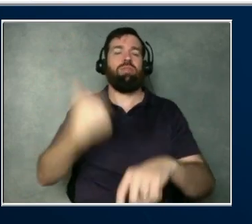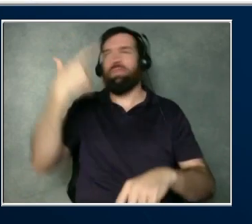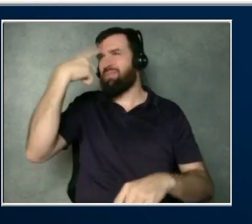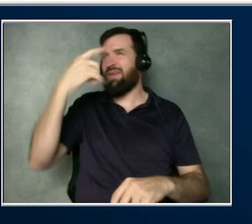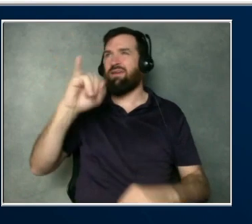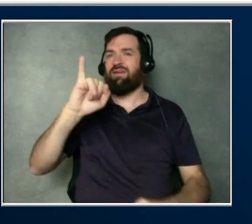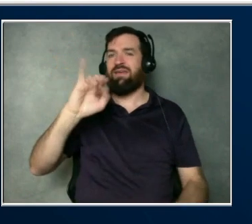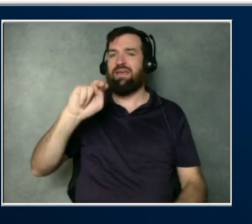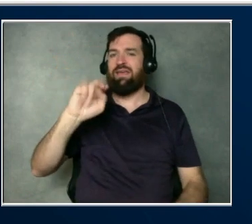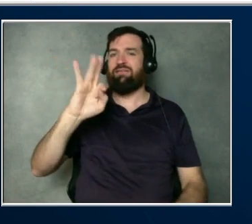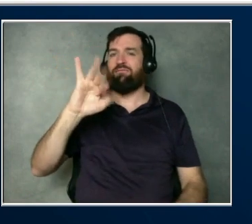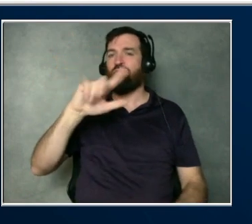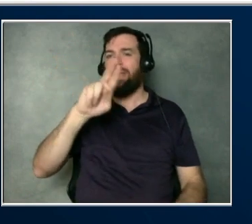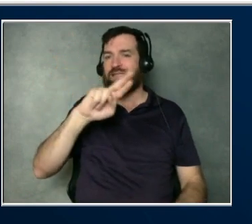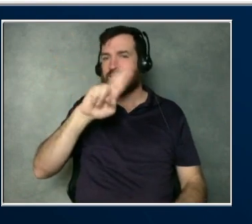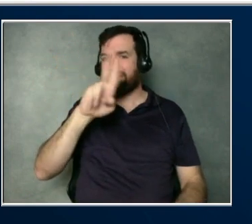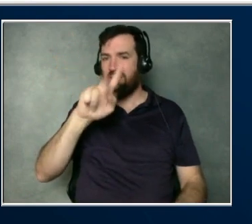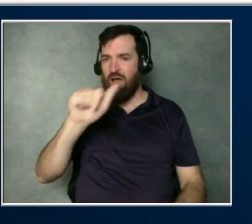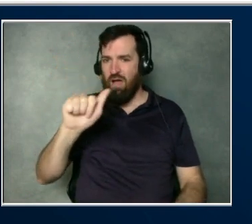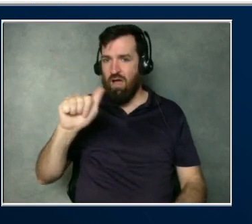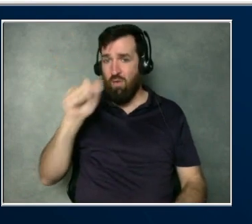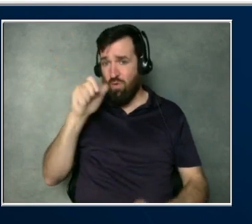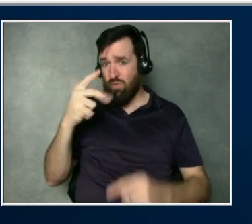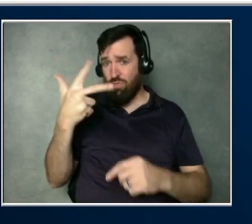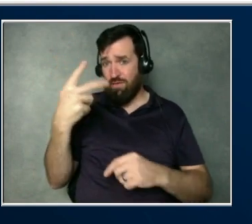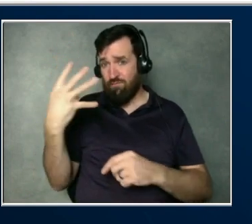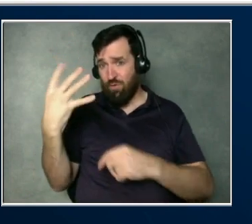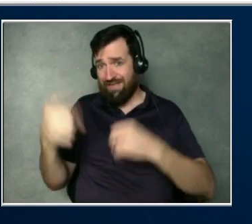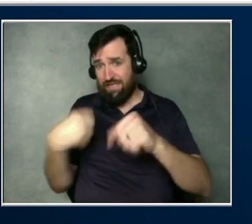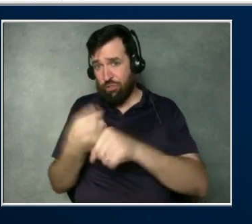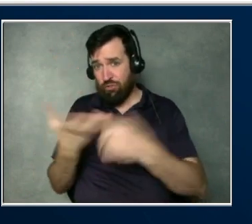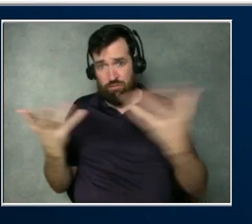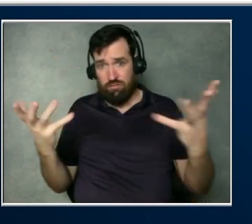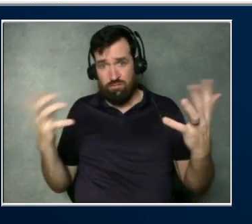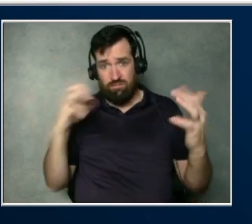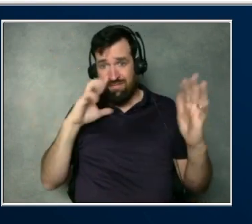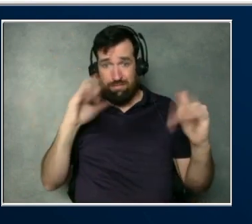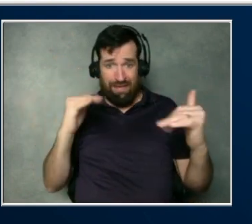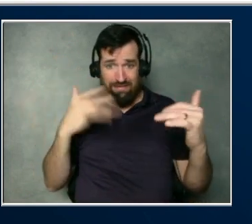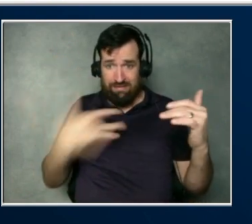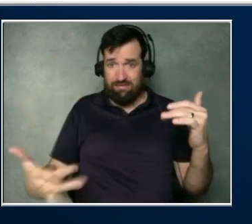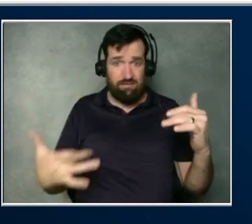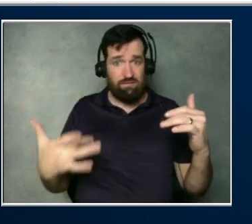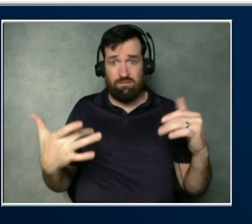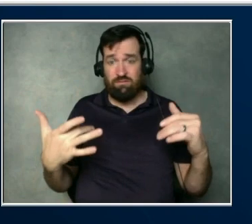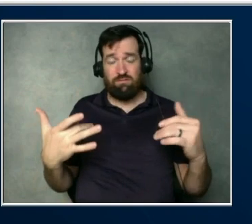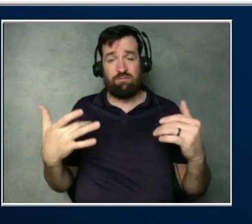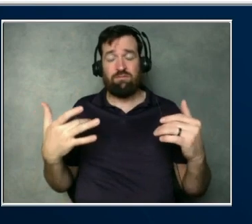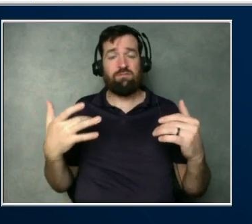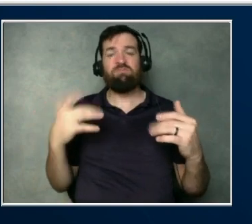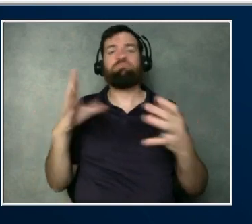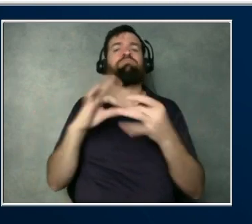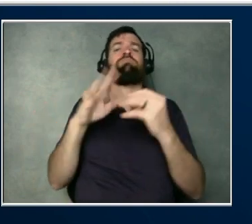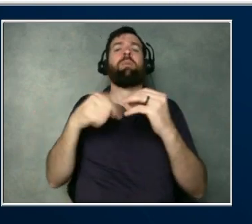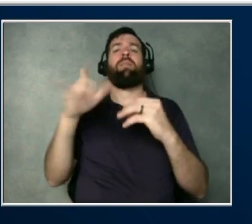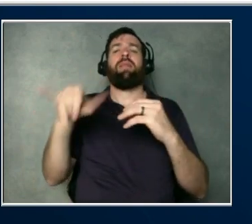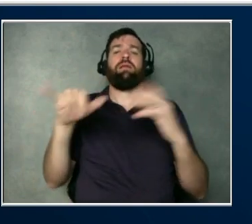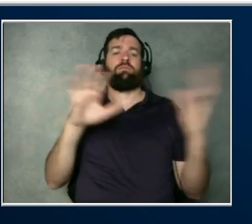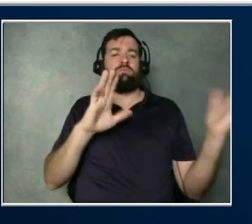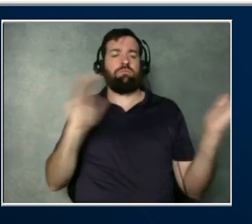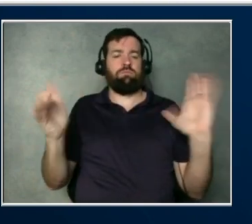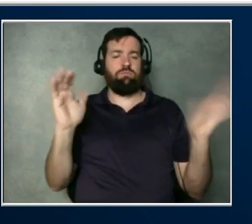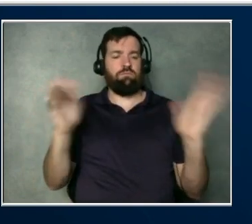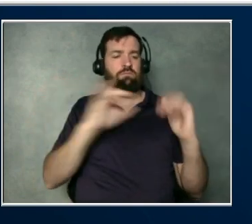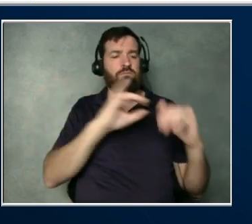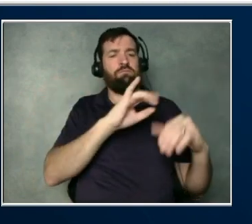a pandemic, is it just going to be 3 or 4 years? Is that just what we should always expect? I mean, I don't know. Talk to me about that relationship between influenza and